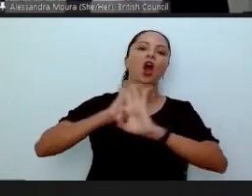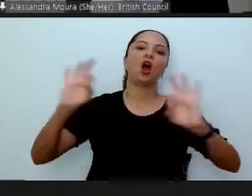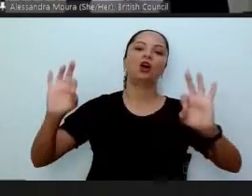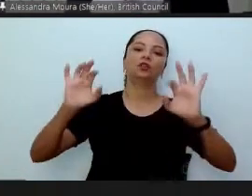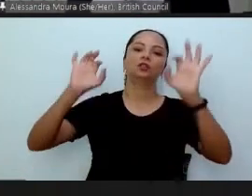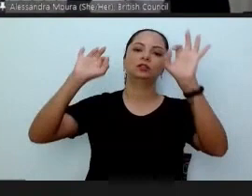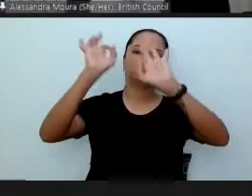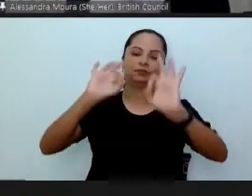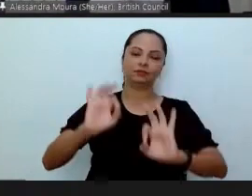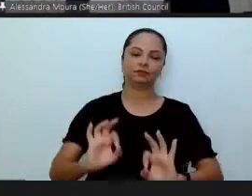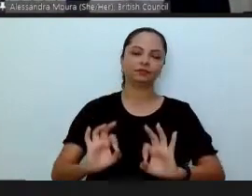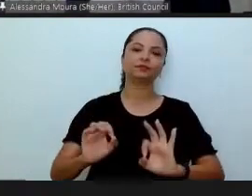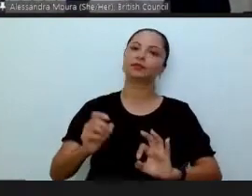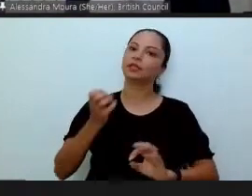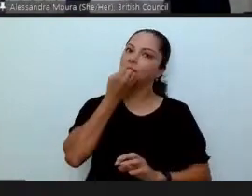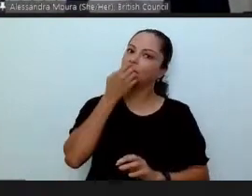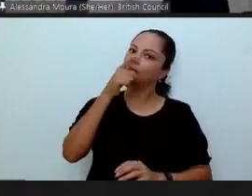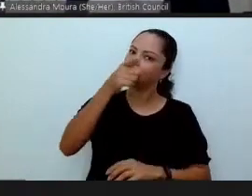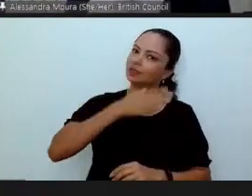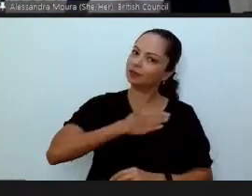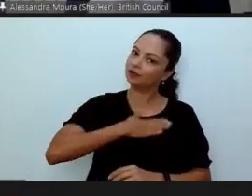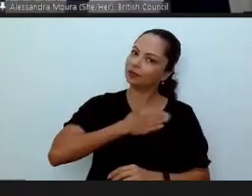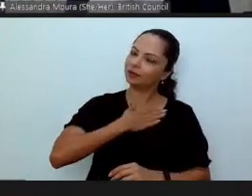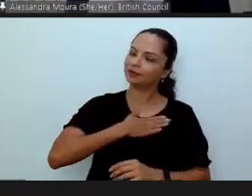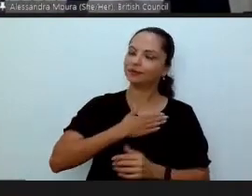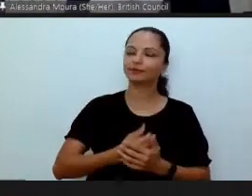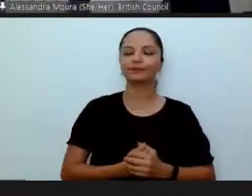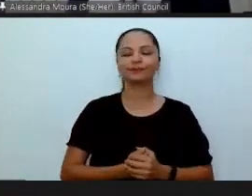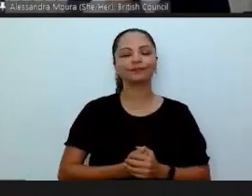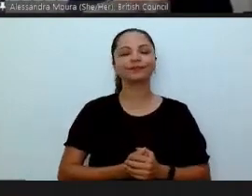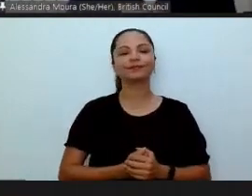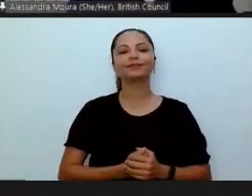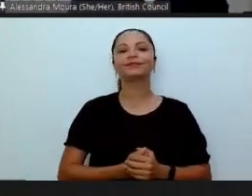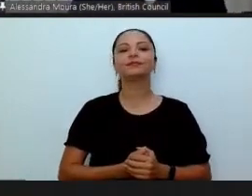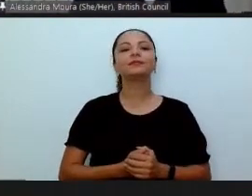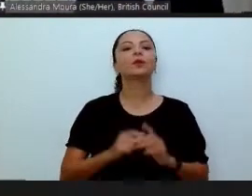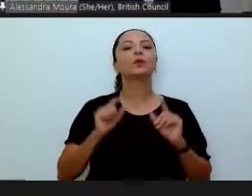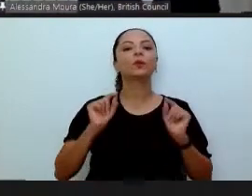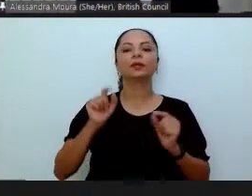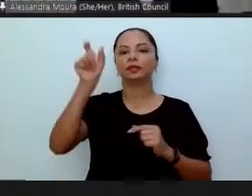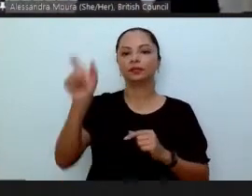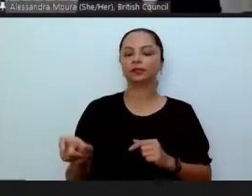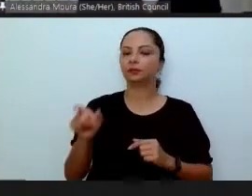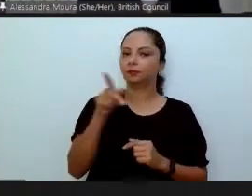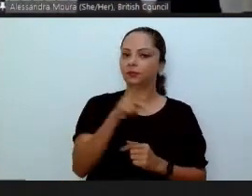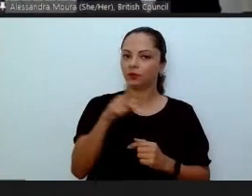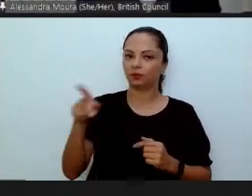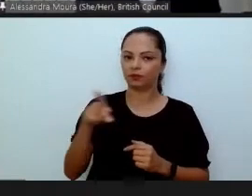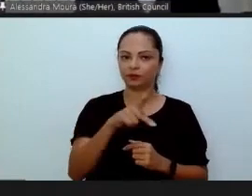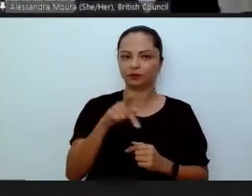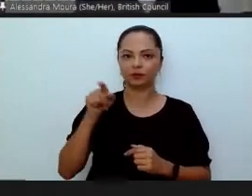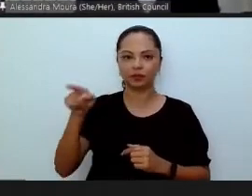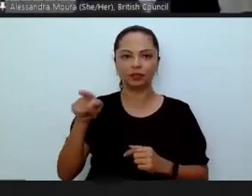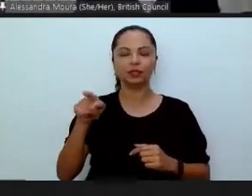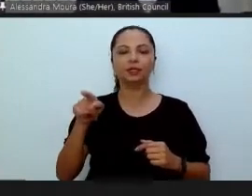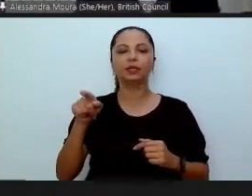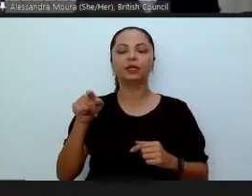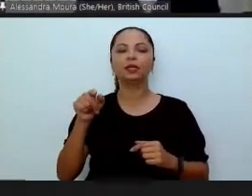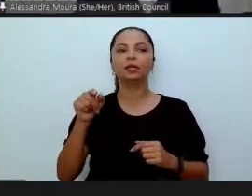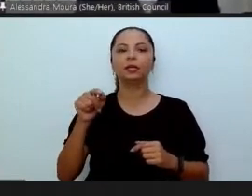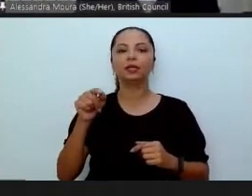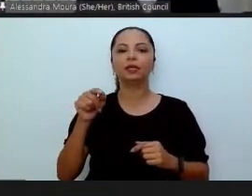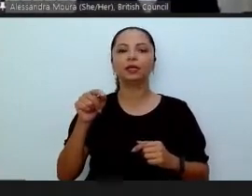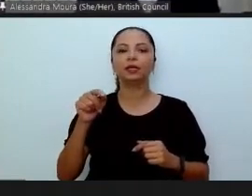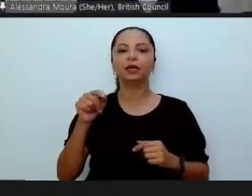Okay, the next one is this teacher has decided on looking at speaking activities. And the focus is on how to